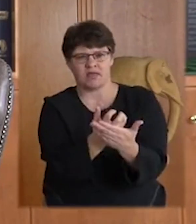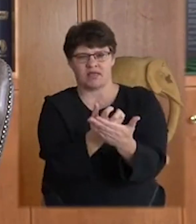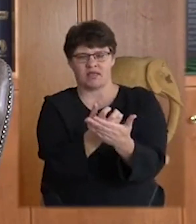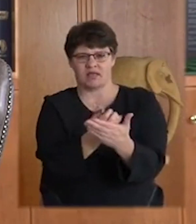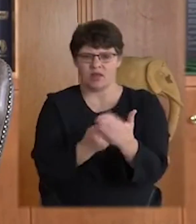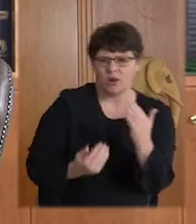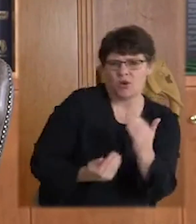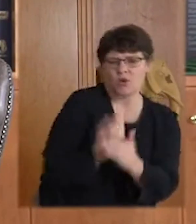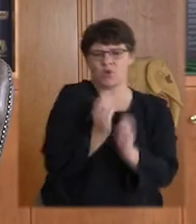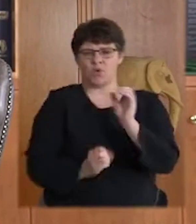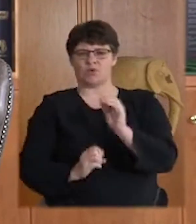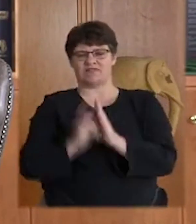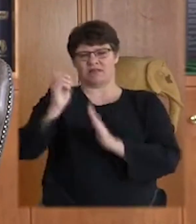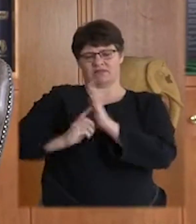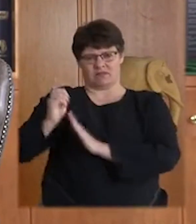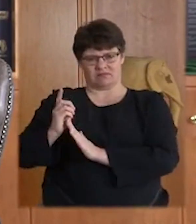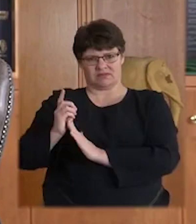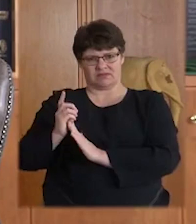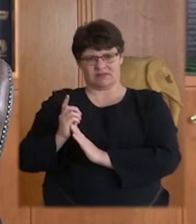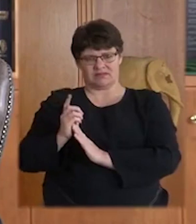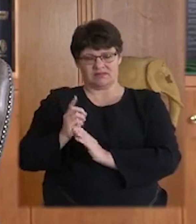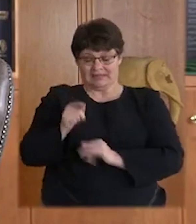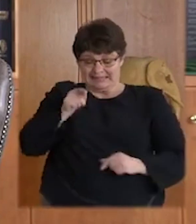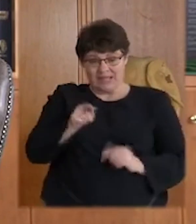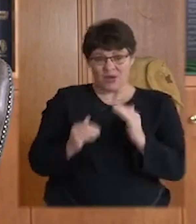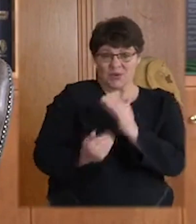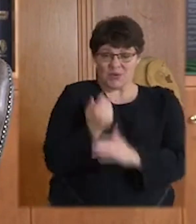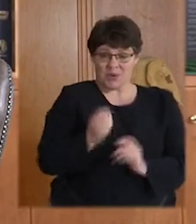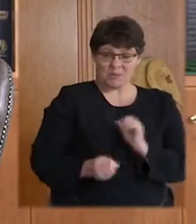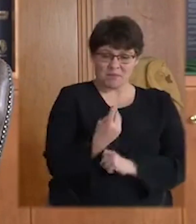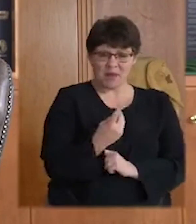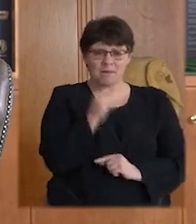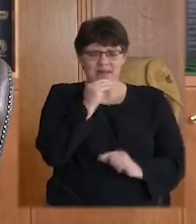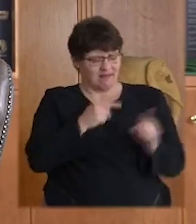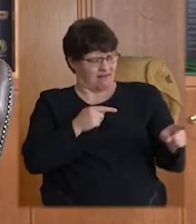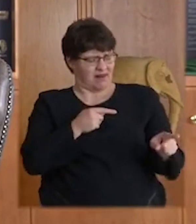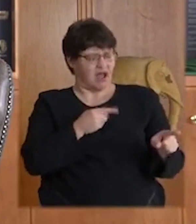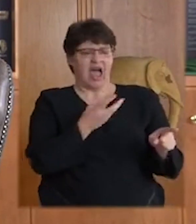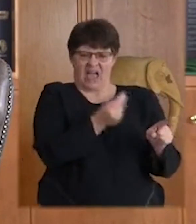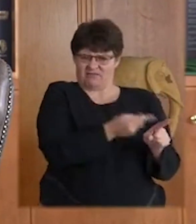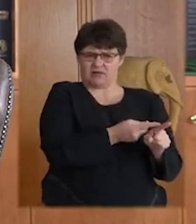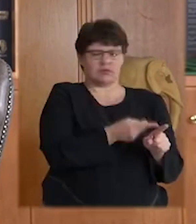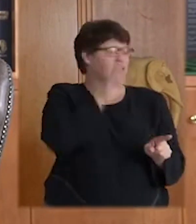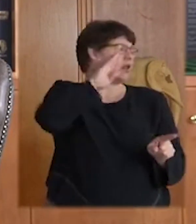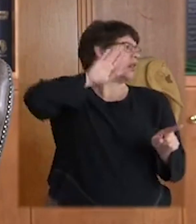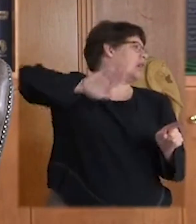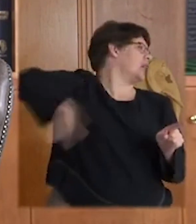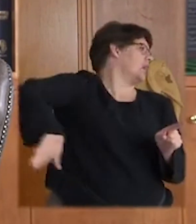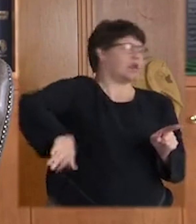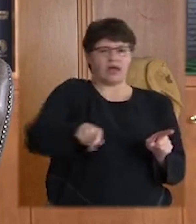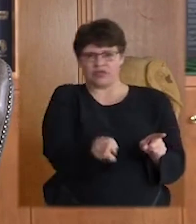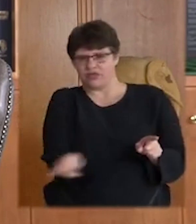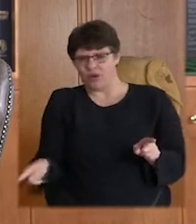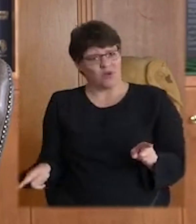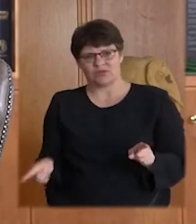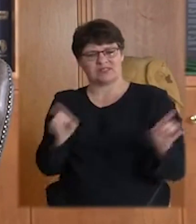In this new society, the privileged cannot afford to close their eyes to the plight of